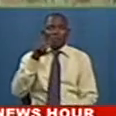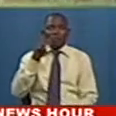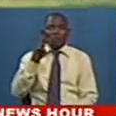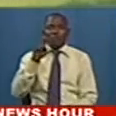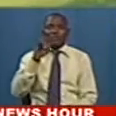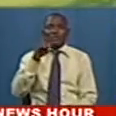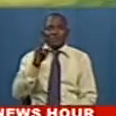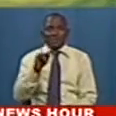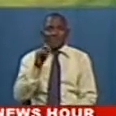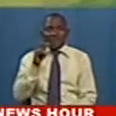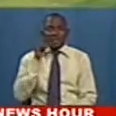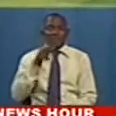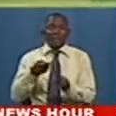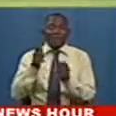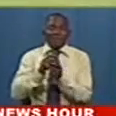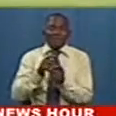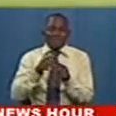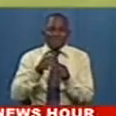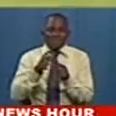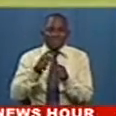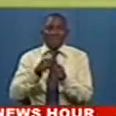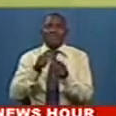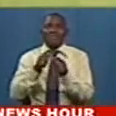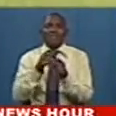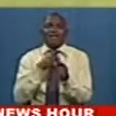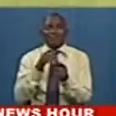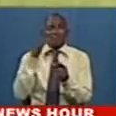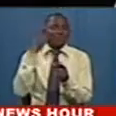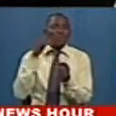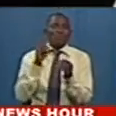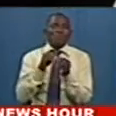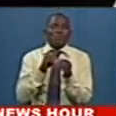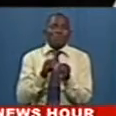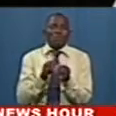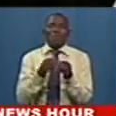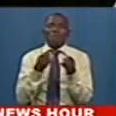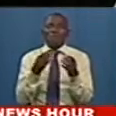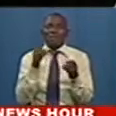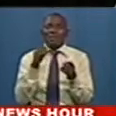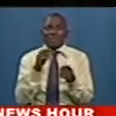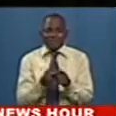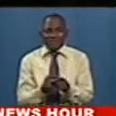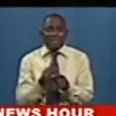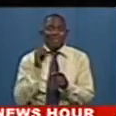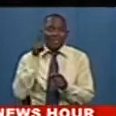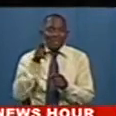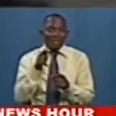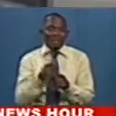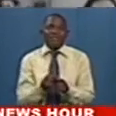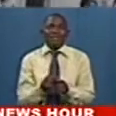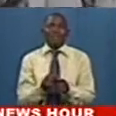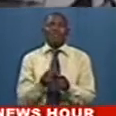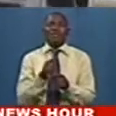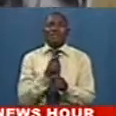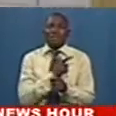name to Hideyo after reading a novel of a talented and intelligent doctor who bore the name Seikaku but later became